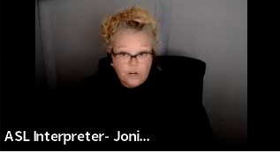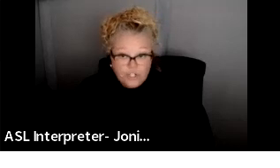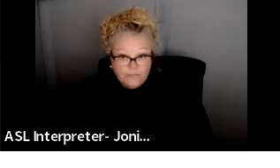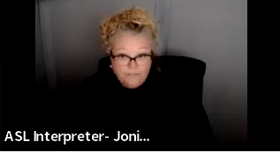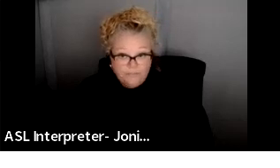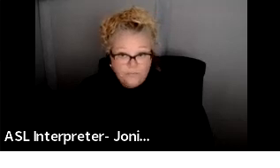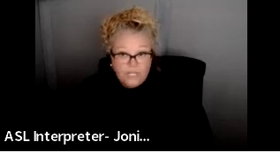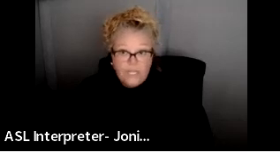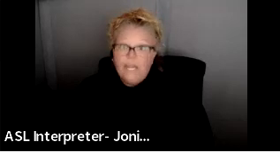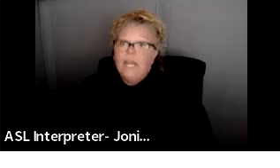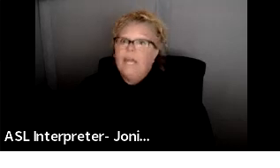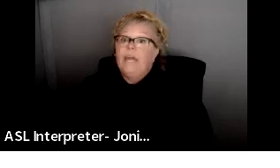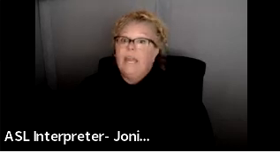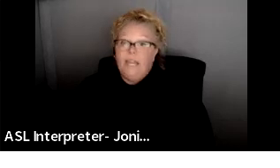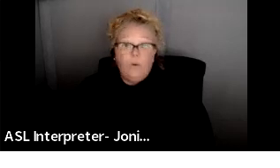of charge.